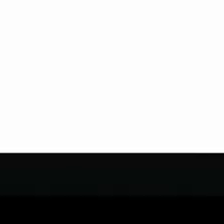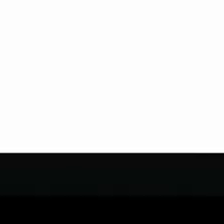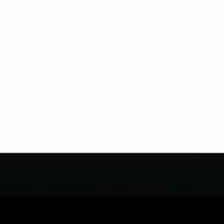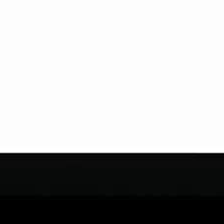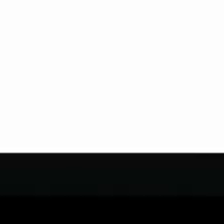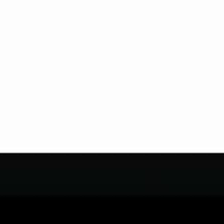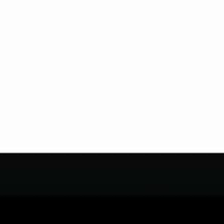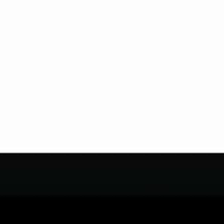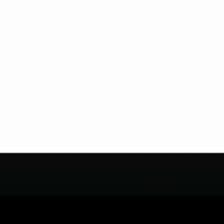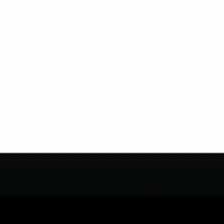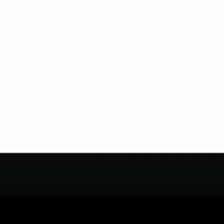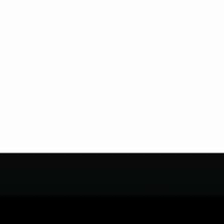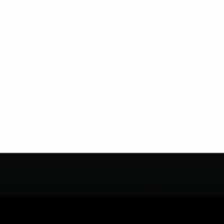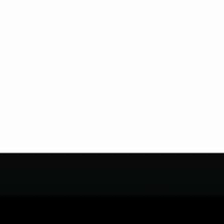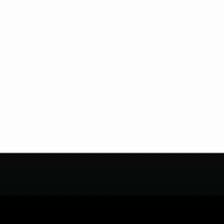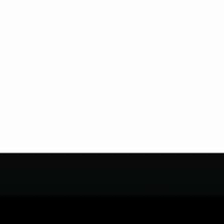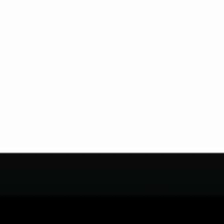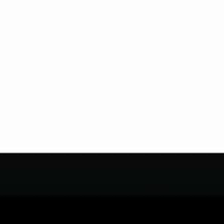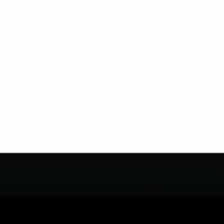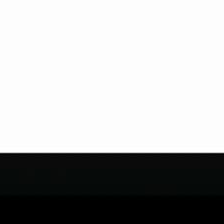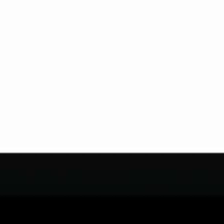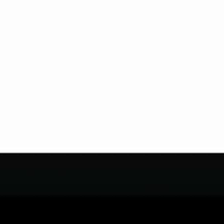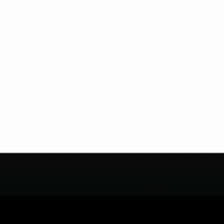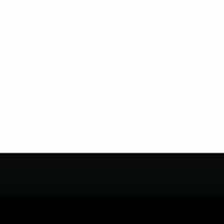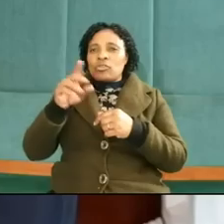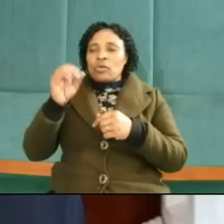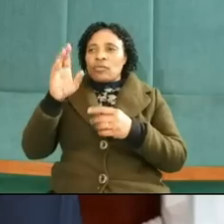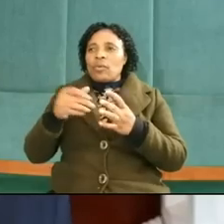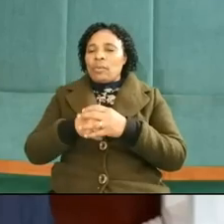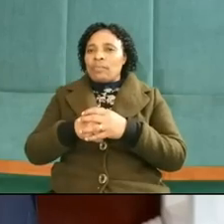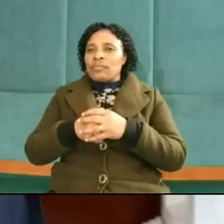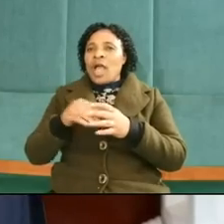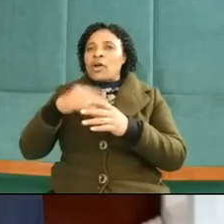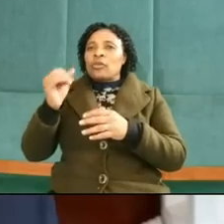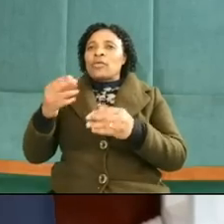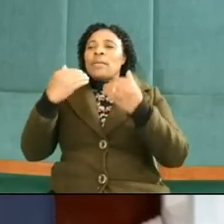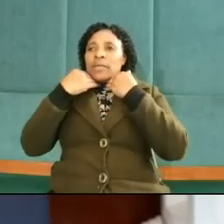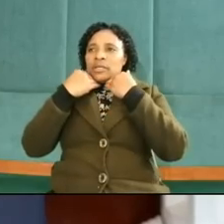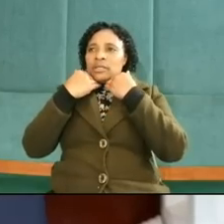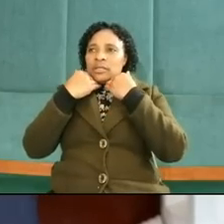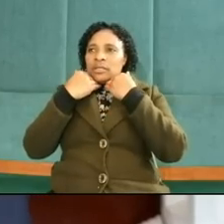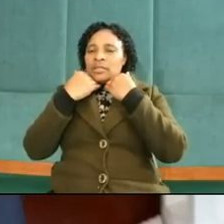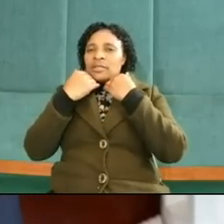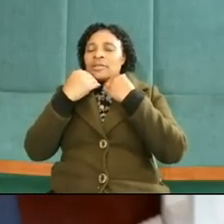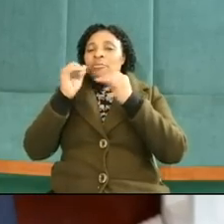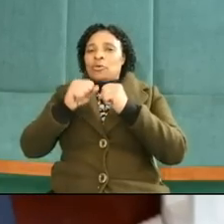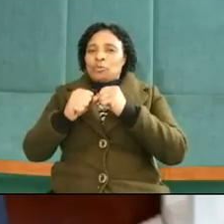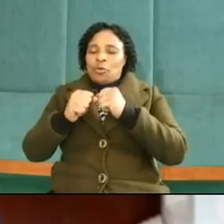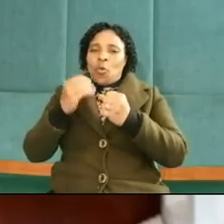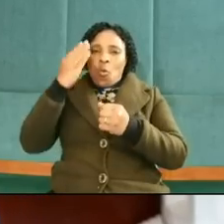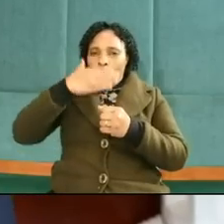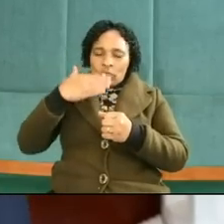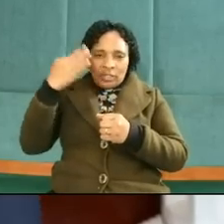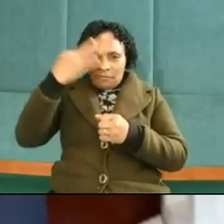wake up. Wake up. For those of you just waking up out of your bed, rub your eye, wash your